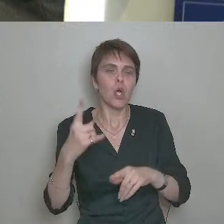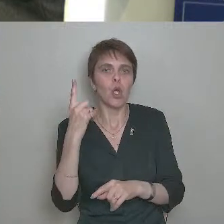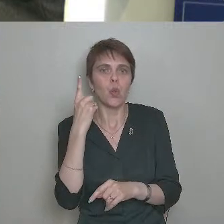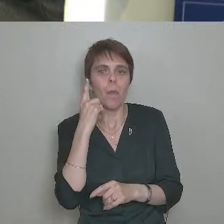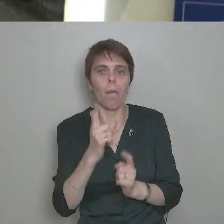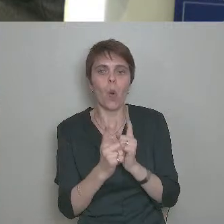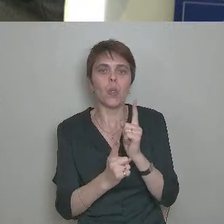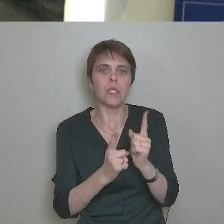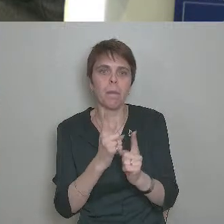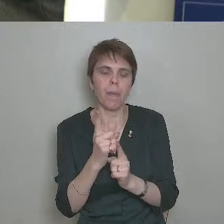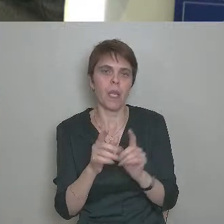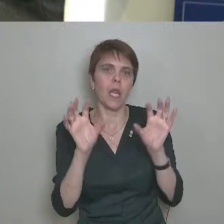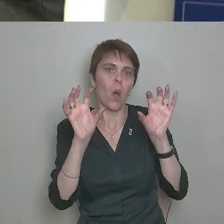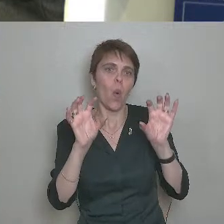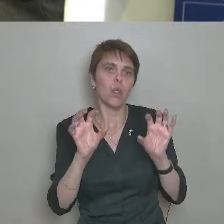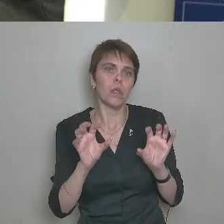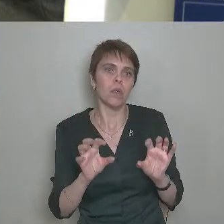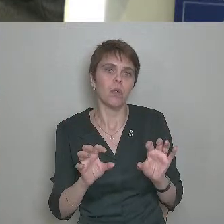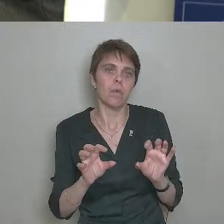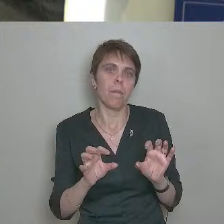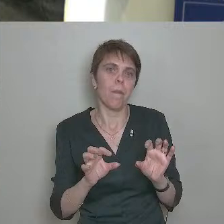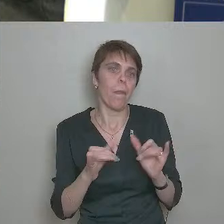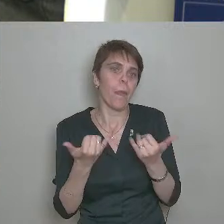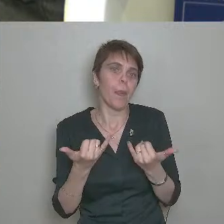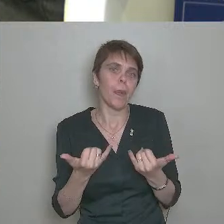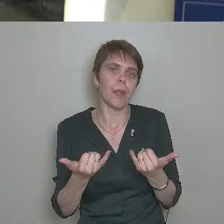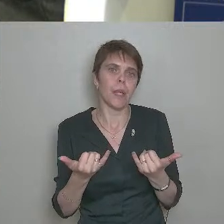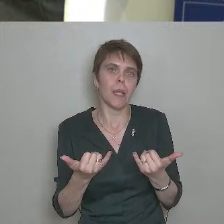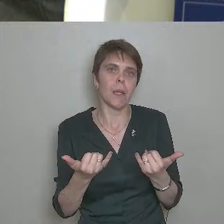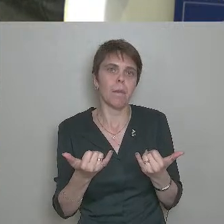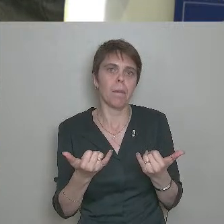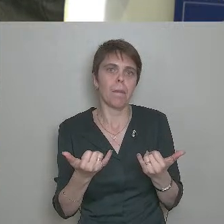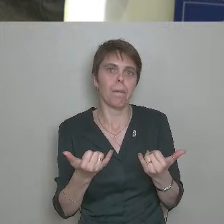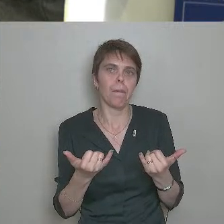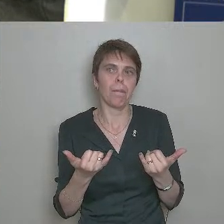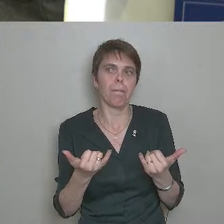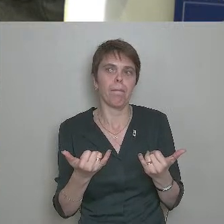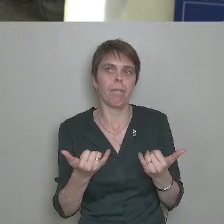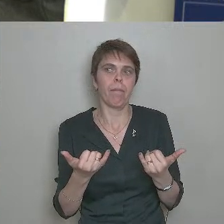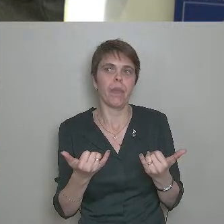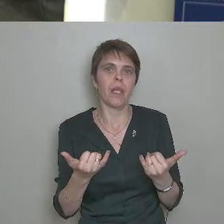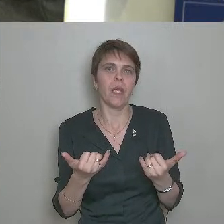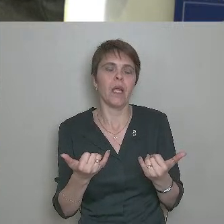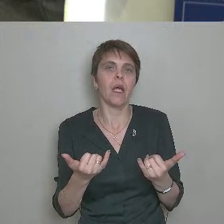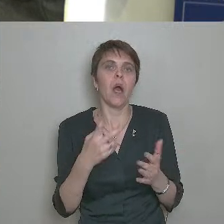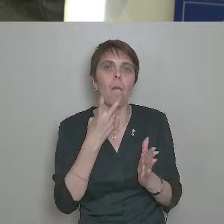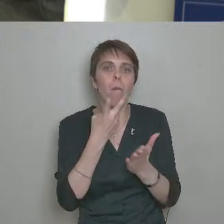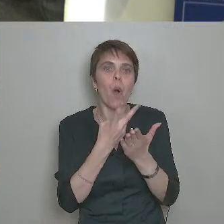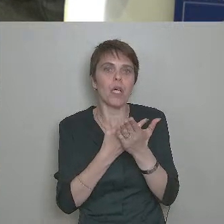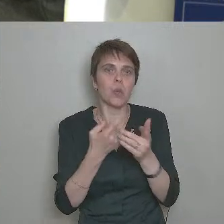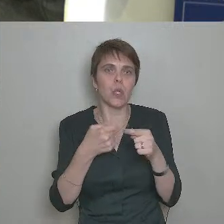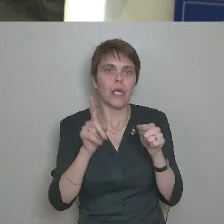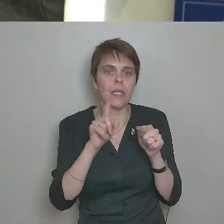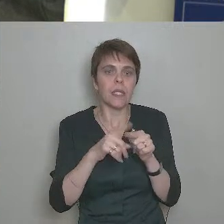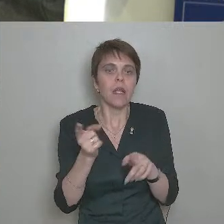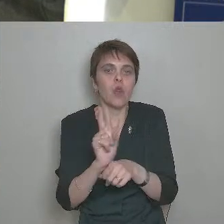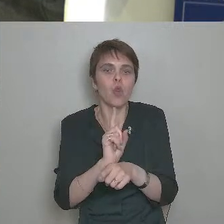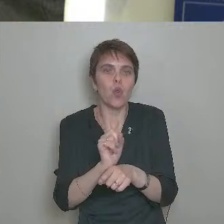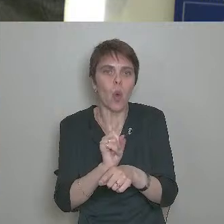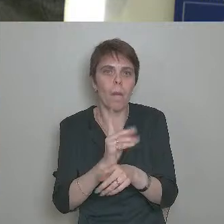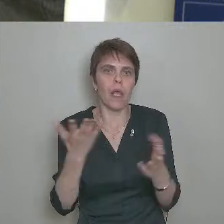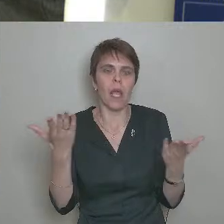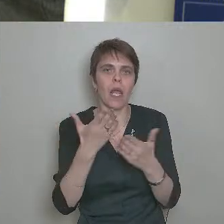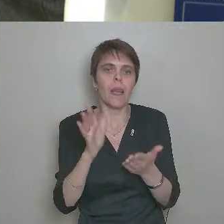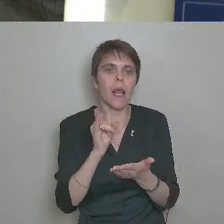would require additional discussions to amend electoral code. At the moment we go through the organizational stage